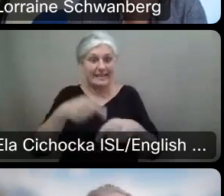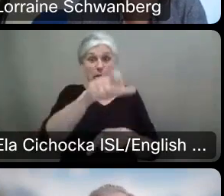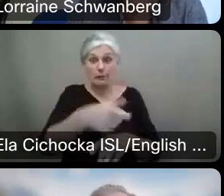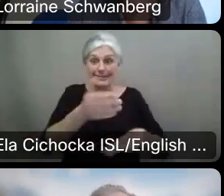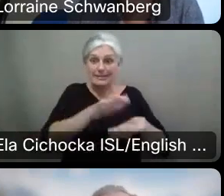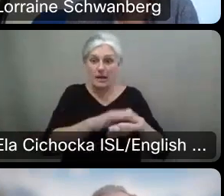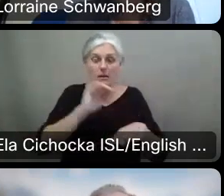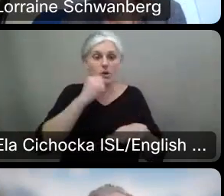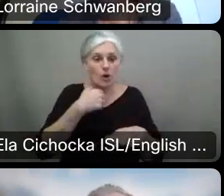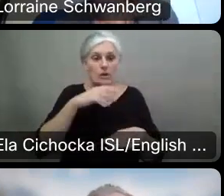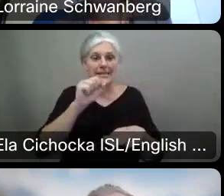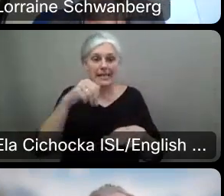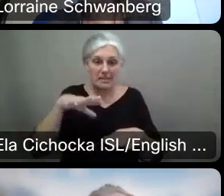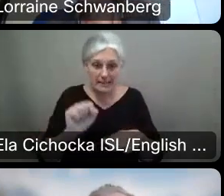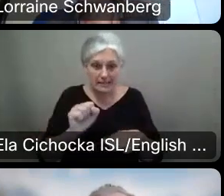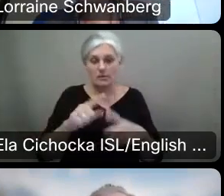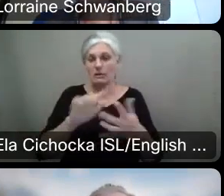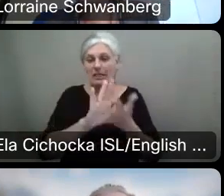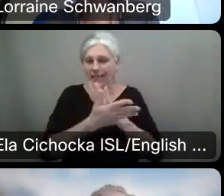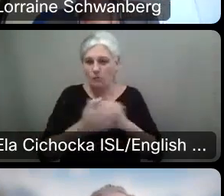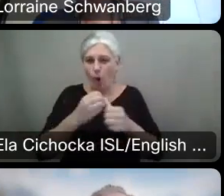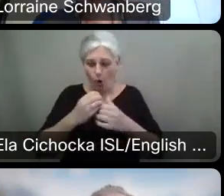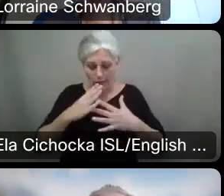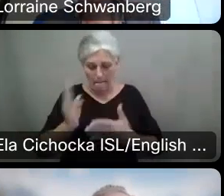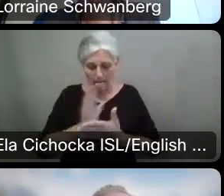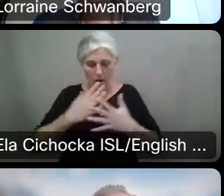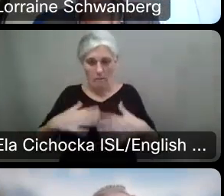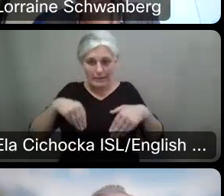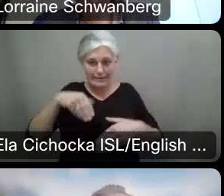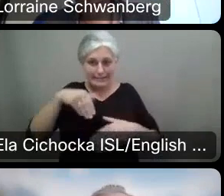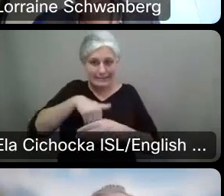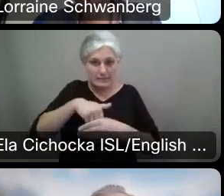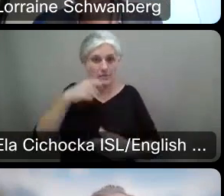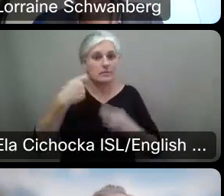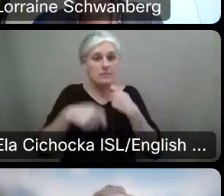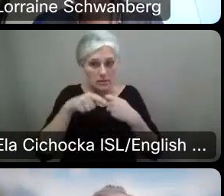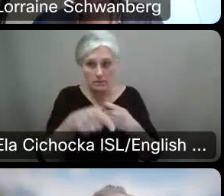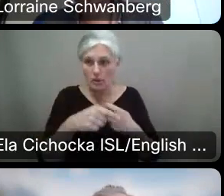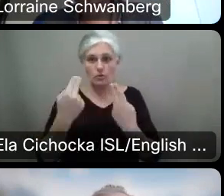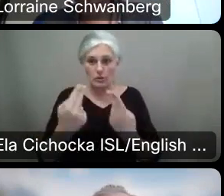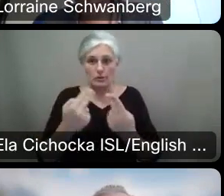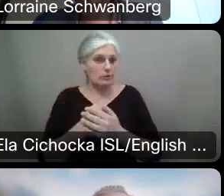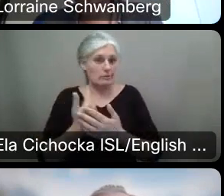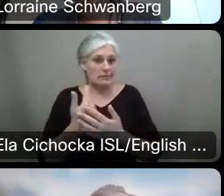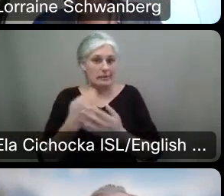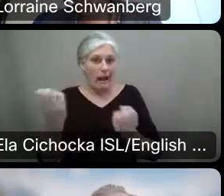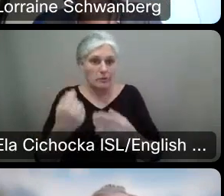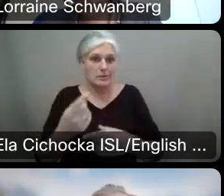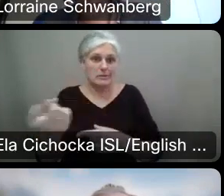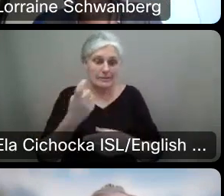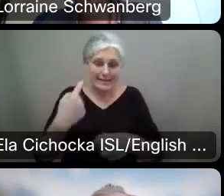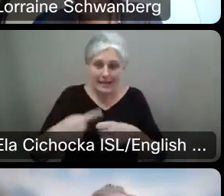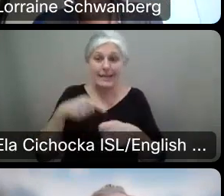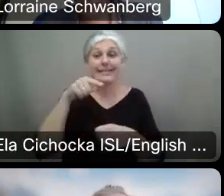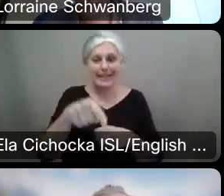due to sepsis or due to damage to some other organ or due to a pulmonary embolus again, these would be notifiable